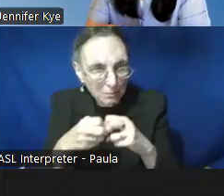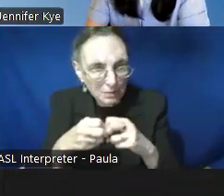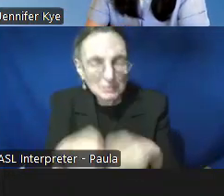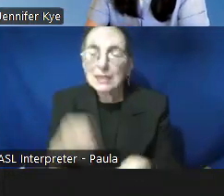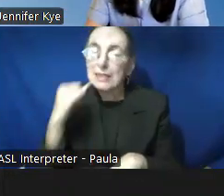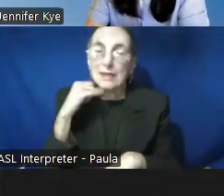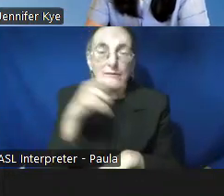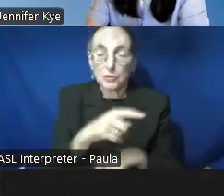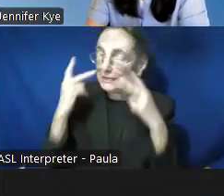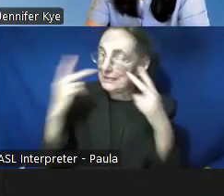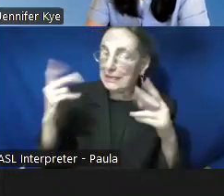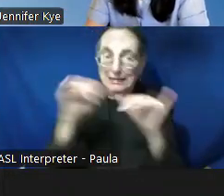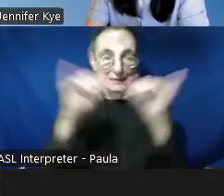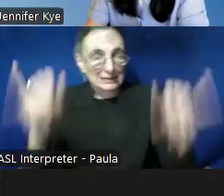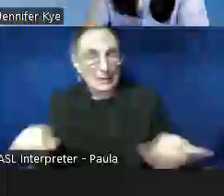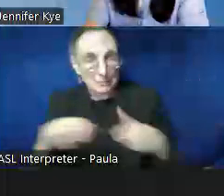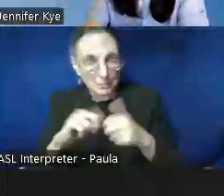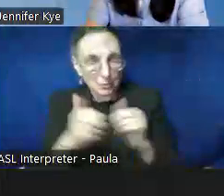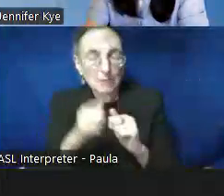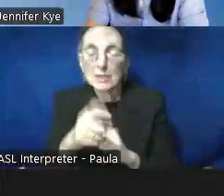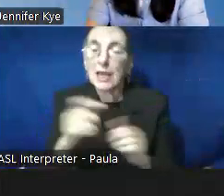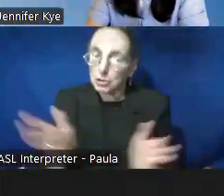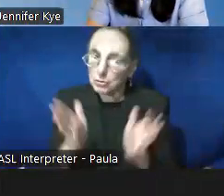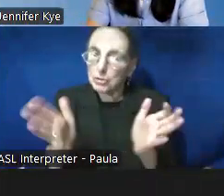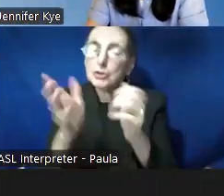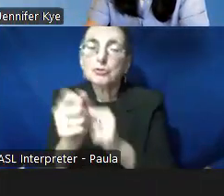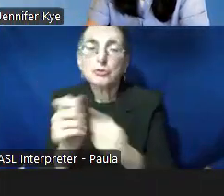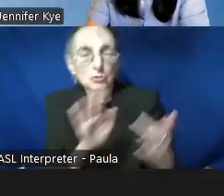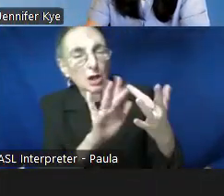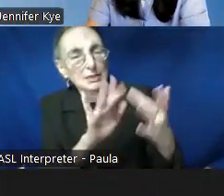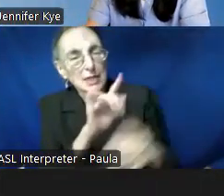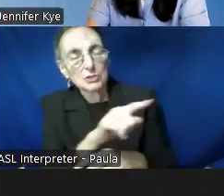seeing systemic problems, I encourage you to reach out to your local legal aid program